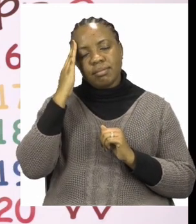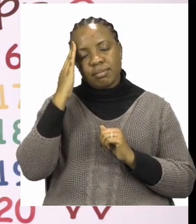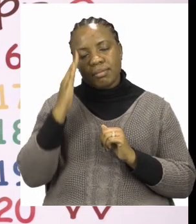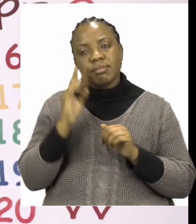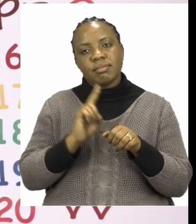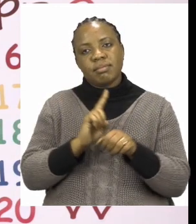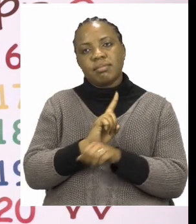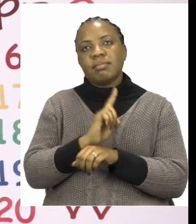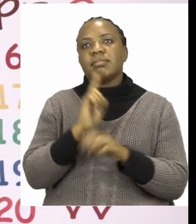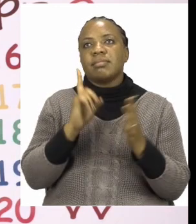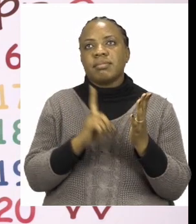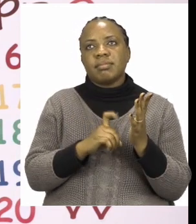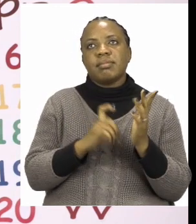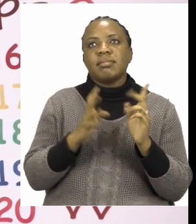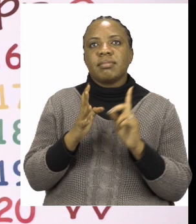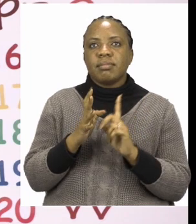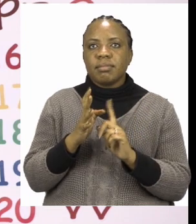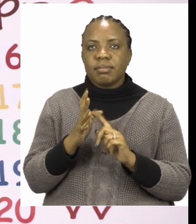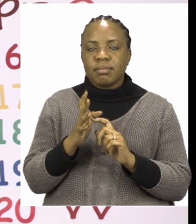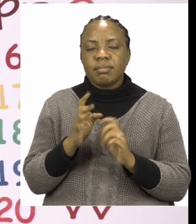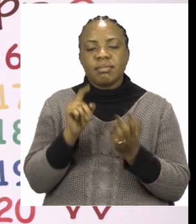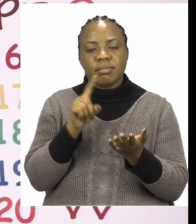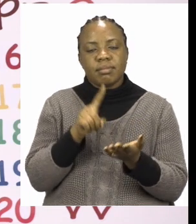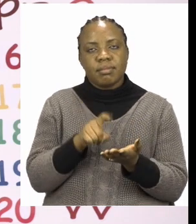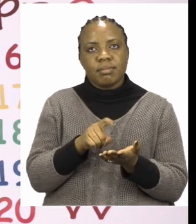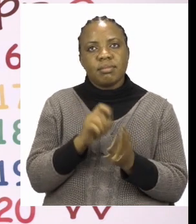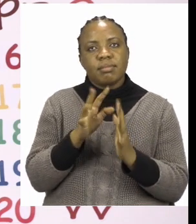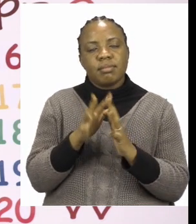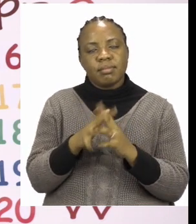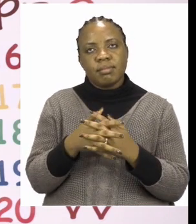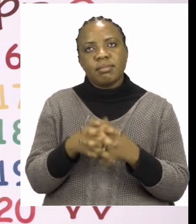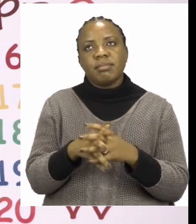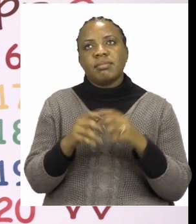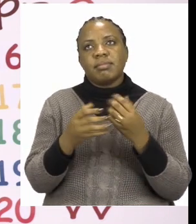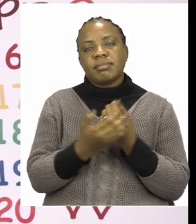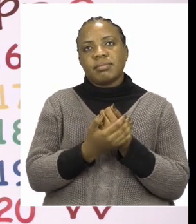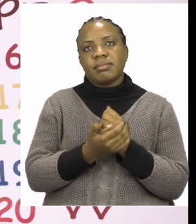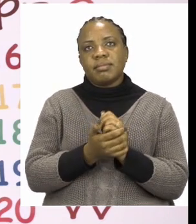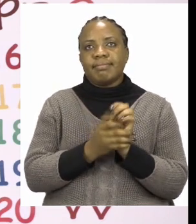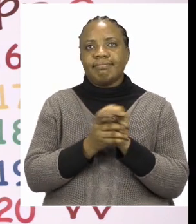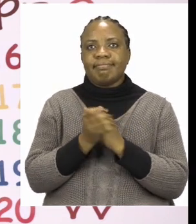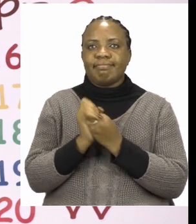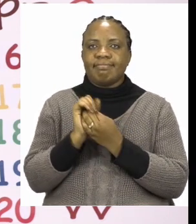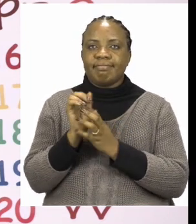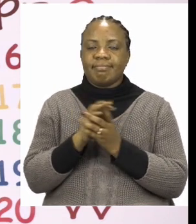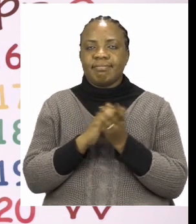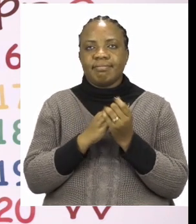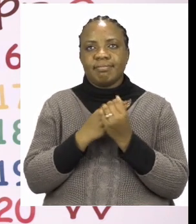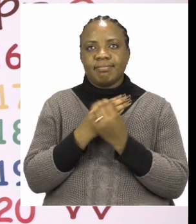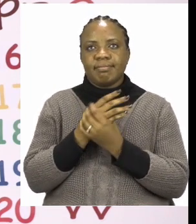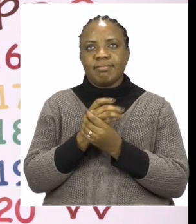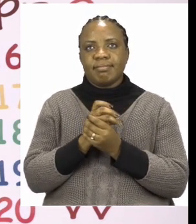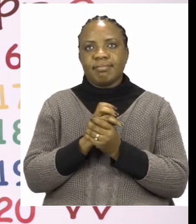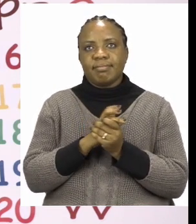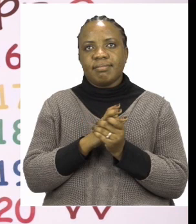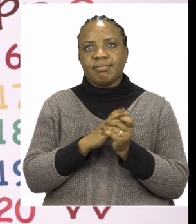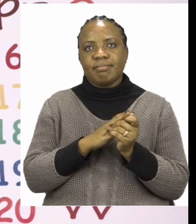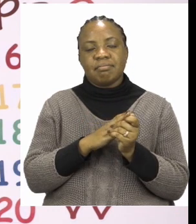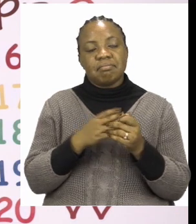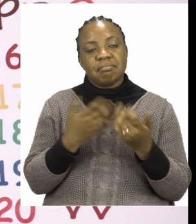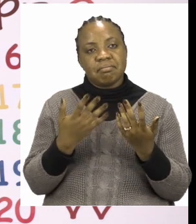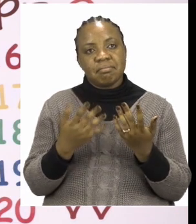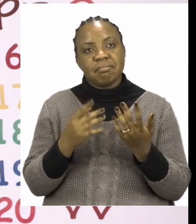sanitize. So let us take our sanitizer and rub our hands thoroughly. Remember, you can always use